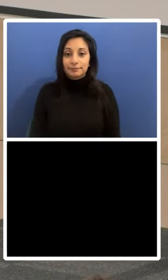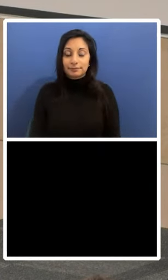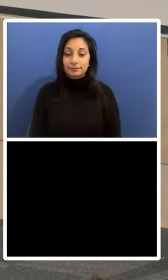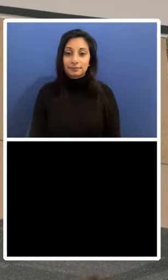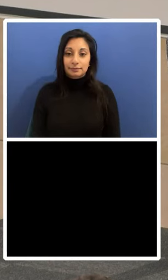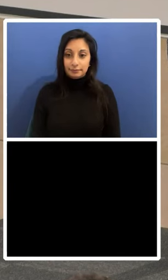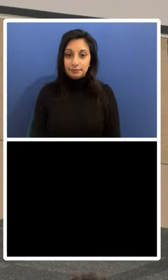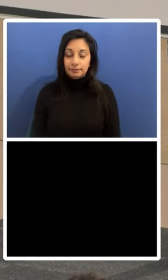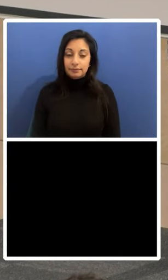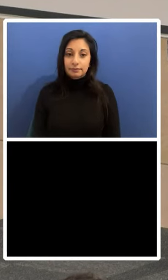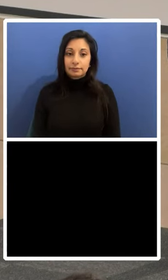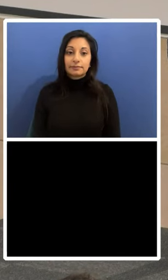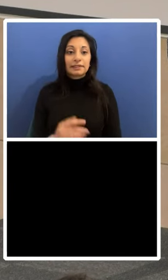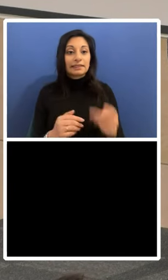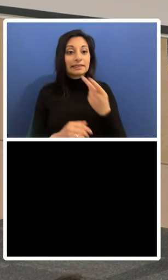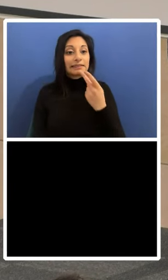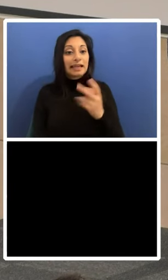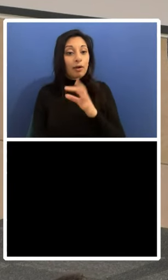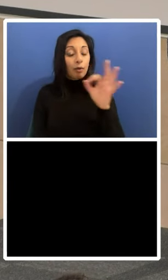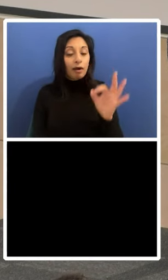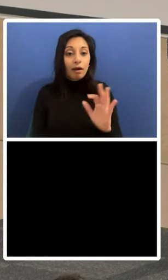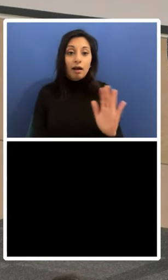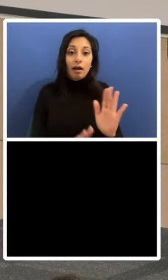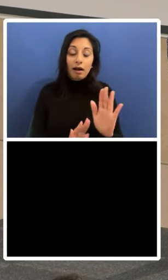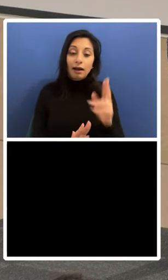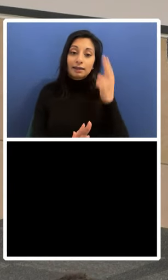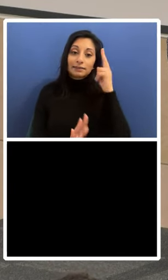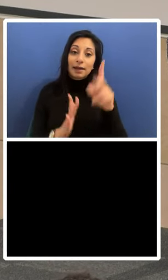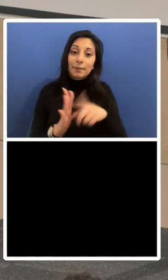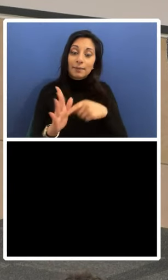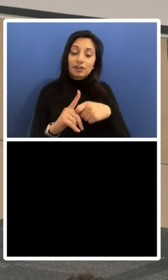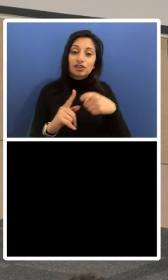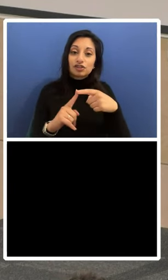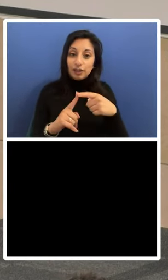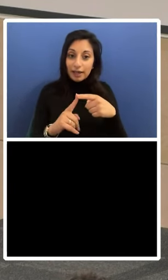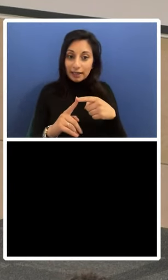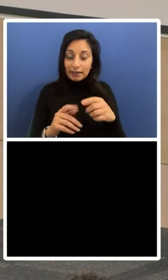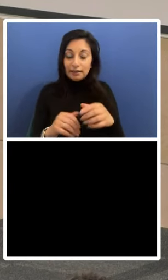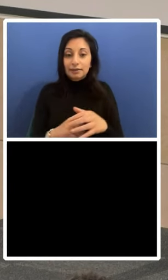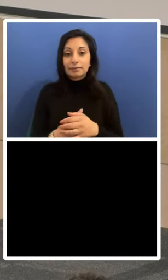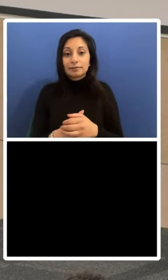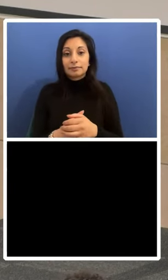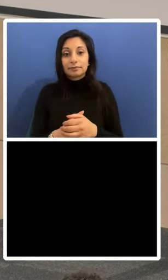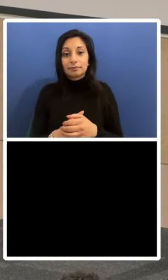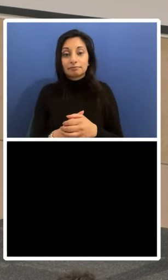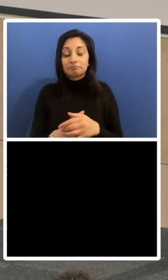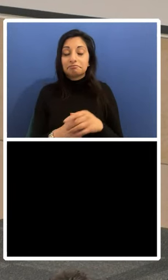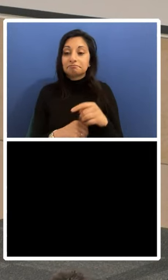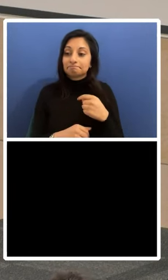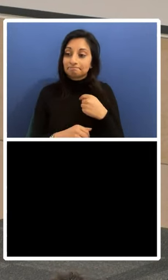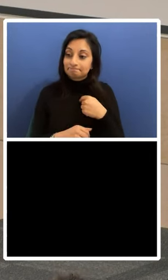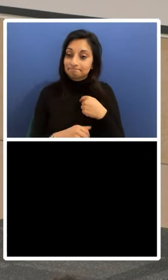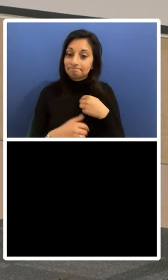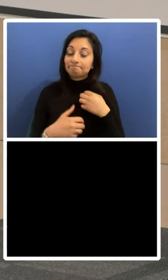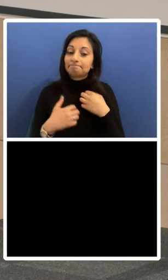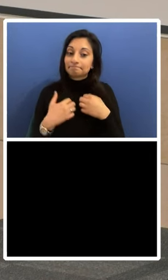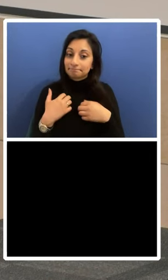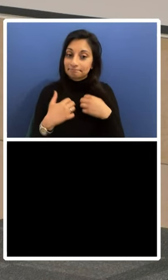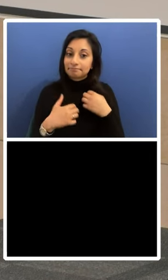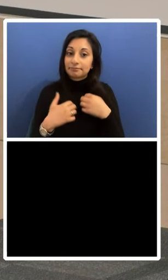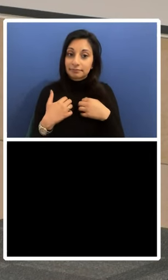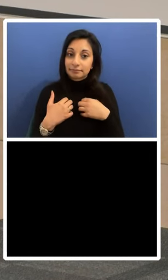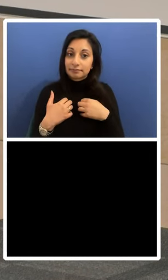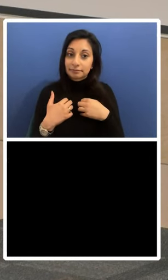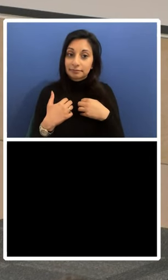there. Hiya, my name's J. Mark Dodds, and I'm very interested in knowing how we can